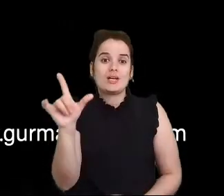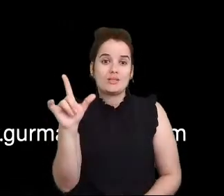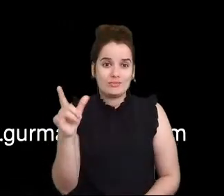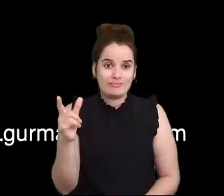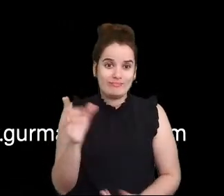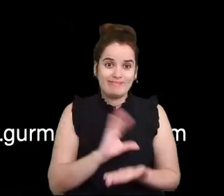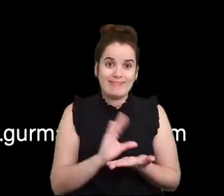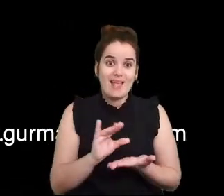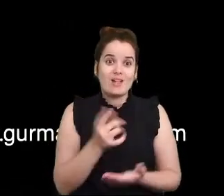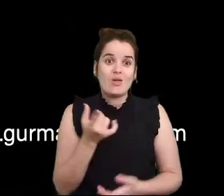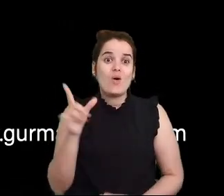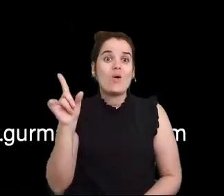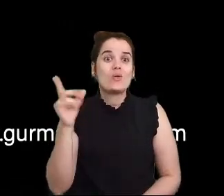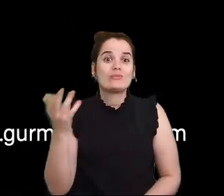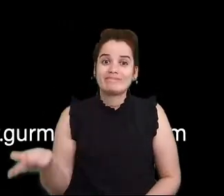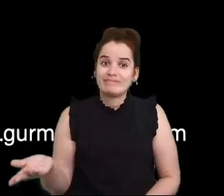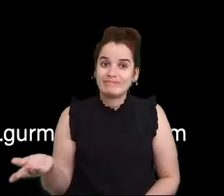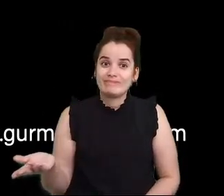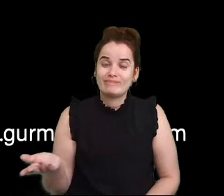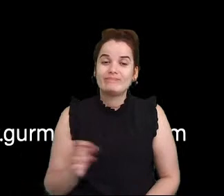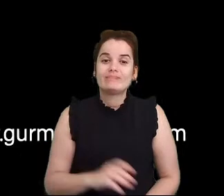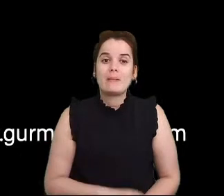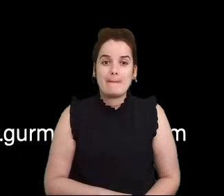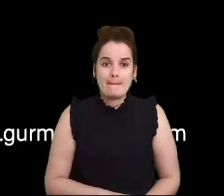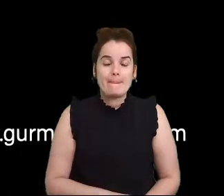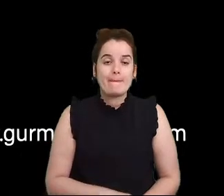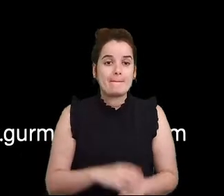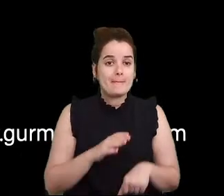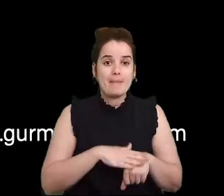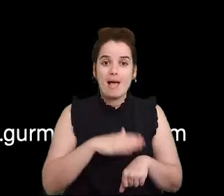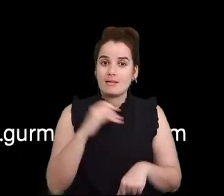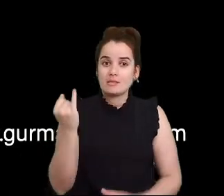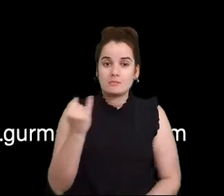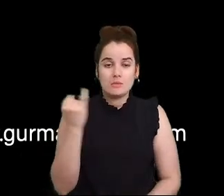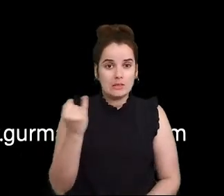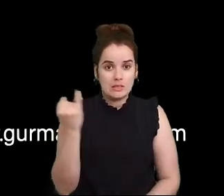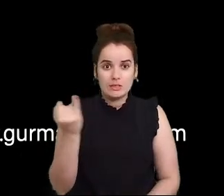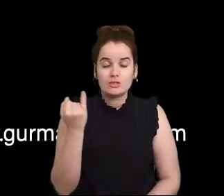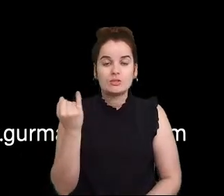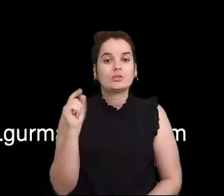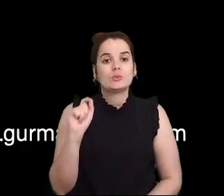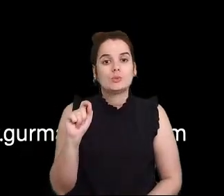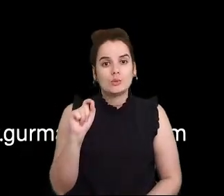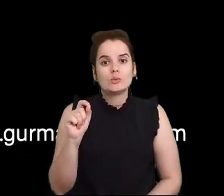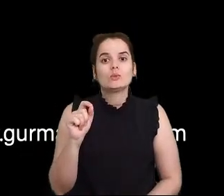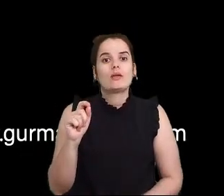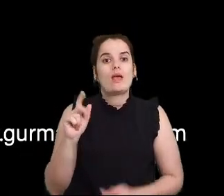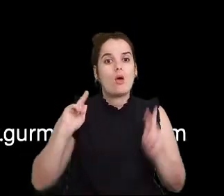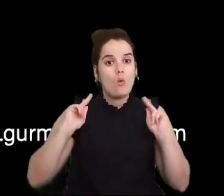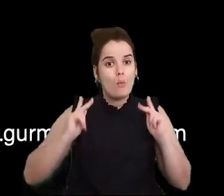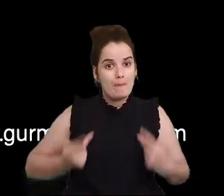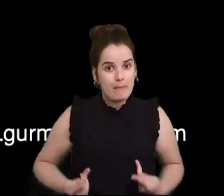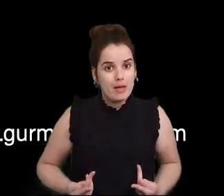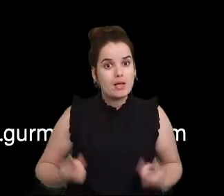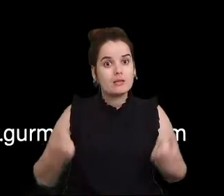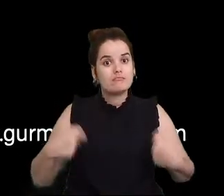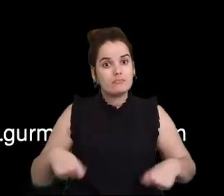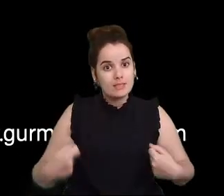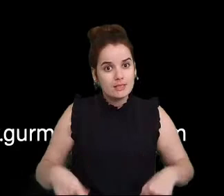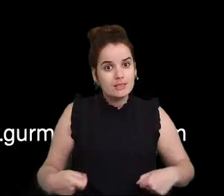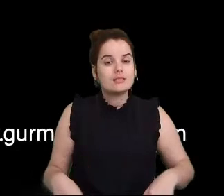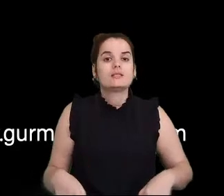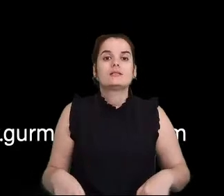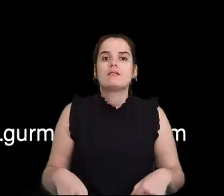the biggest point in the whole process is that the humans still have to innovate with the questions. And then Jeffrey